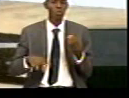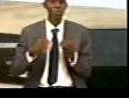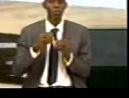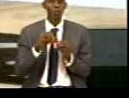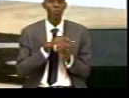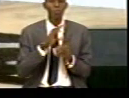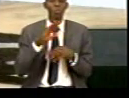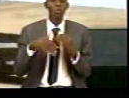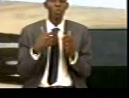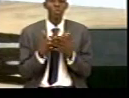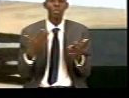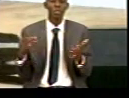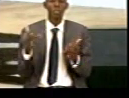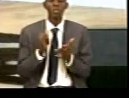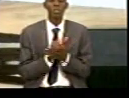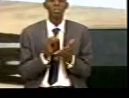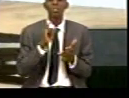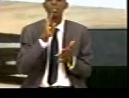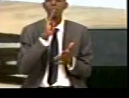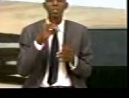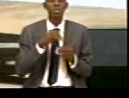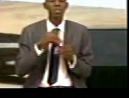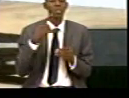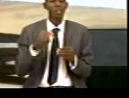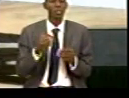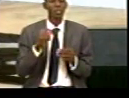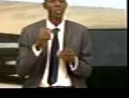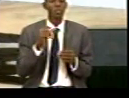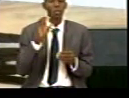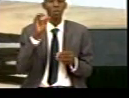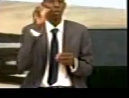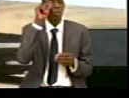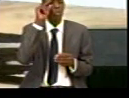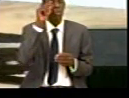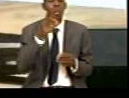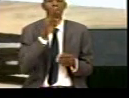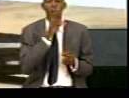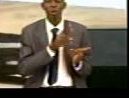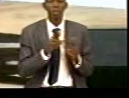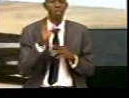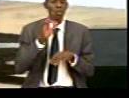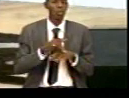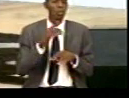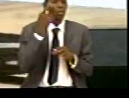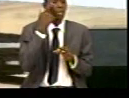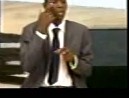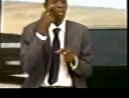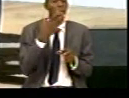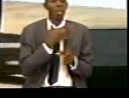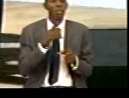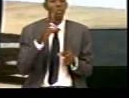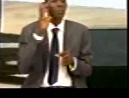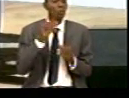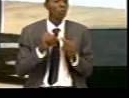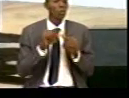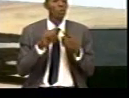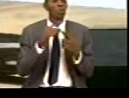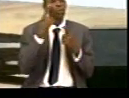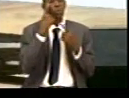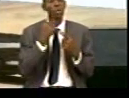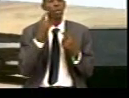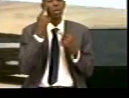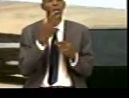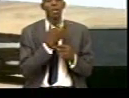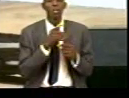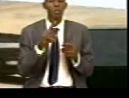the onion, it's affecting, irritating your eyes, and you are crying. But keep on peeling, you will see that